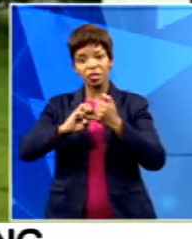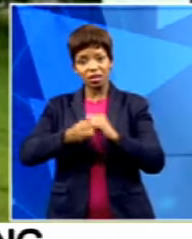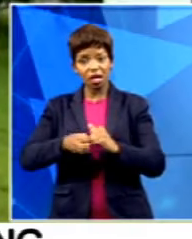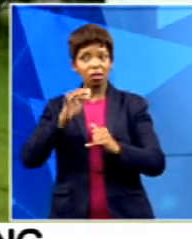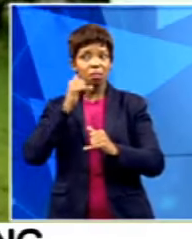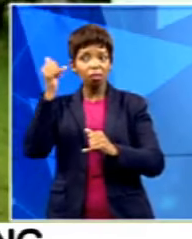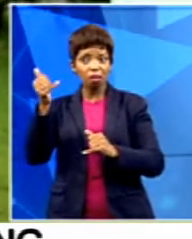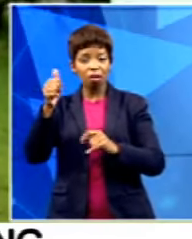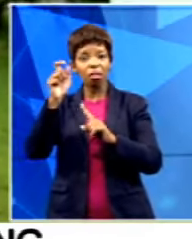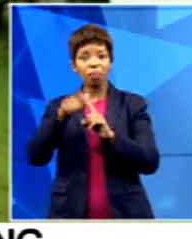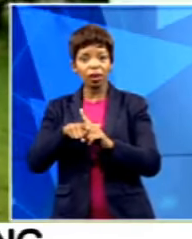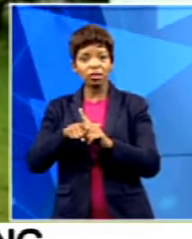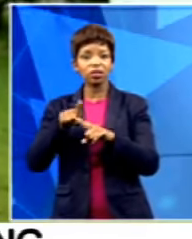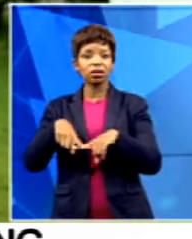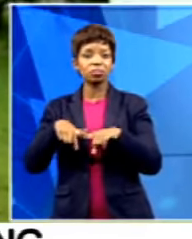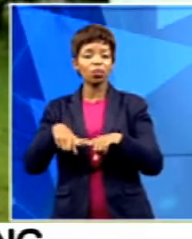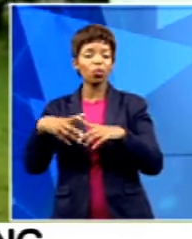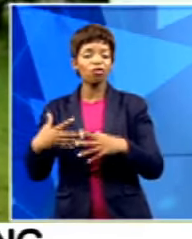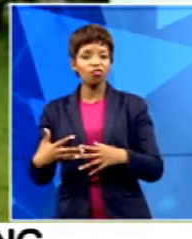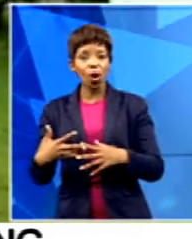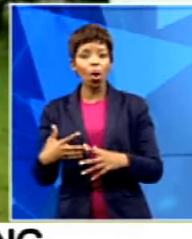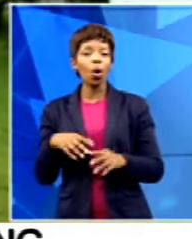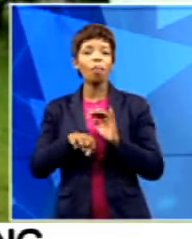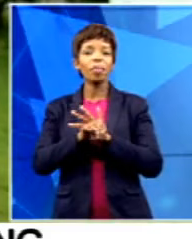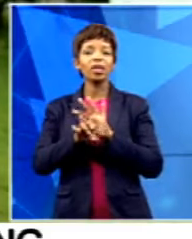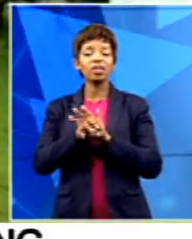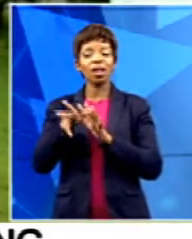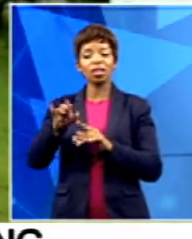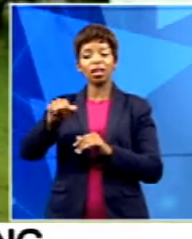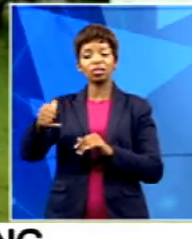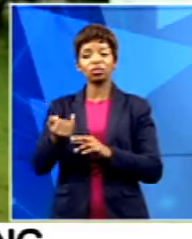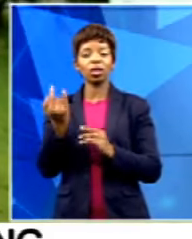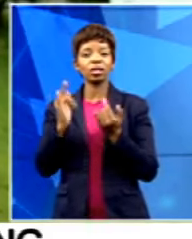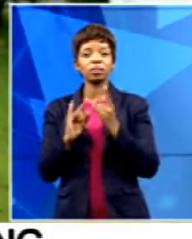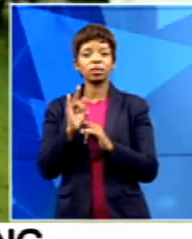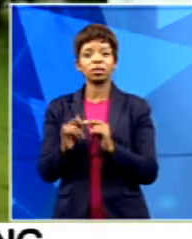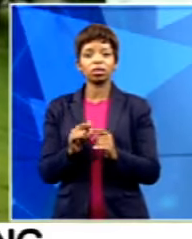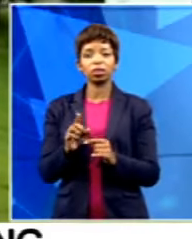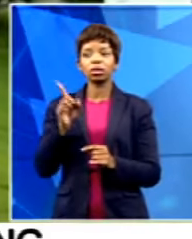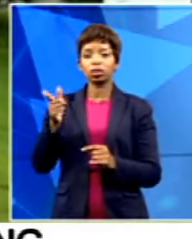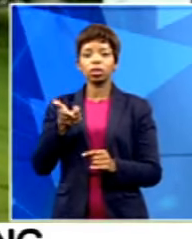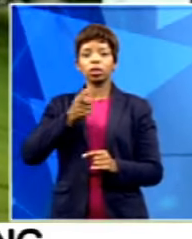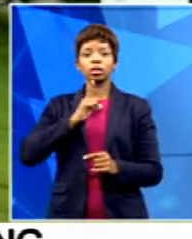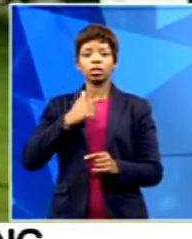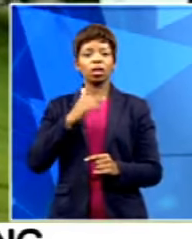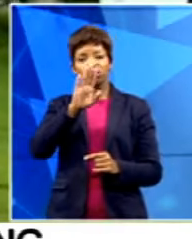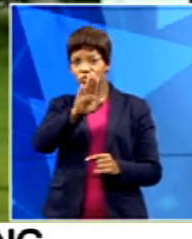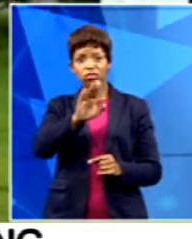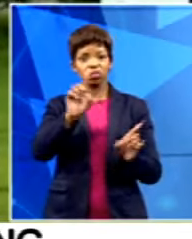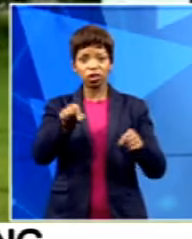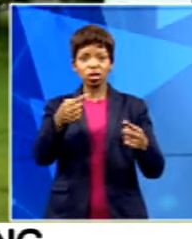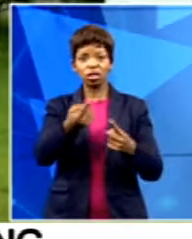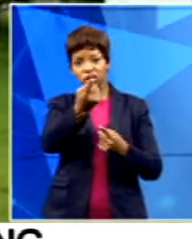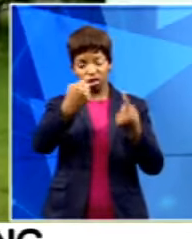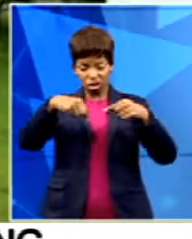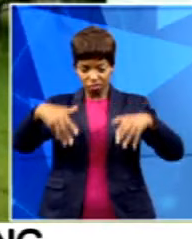media liaison officer of the city of Johannesburg dealing with health, and they said, look, there's no such thing. No one is allowed to be here in as far as the testing site